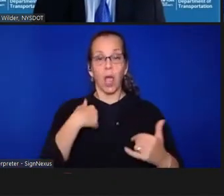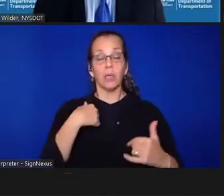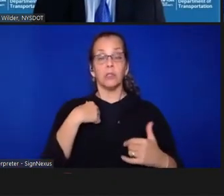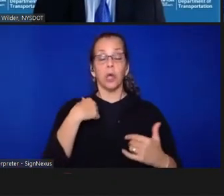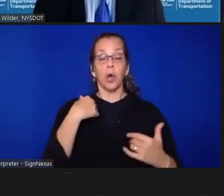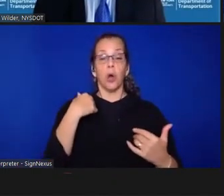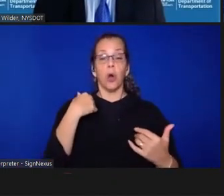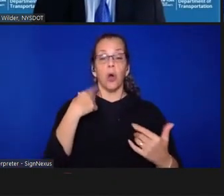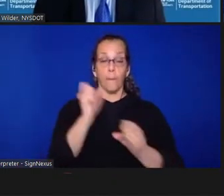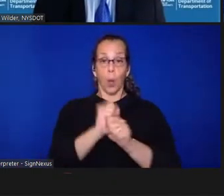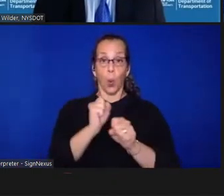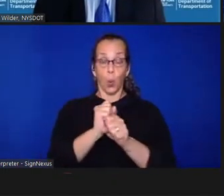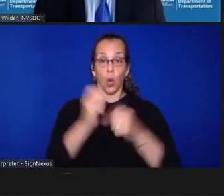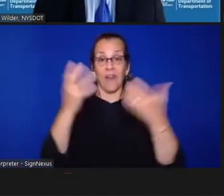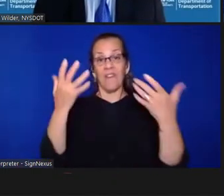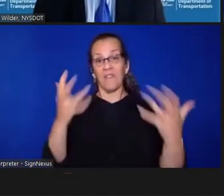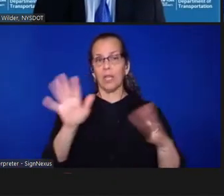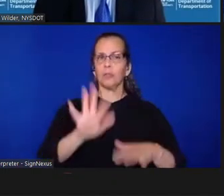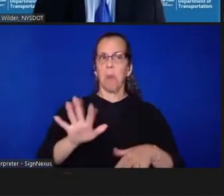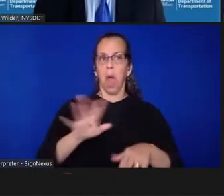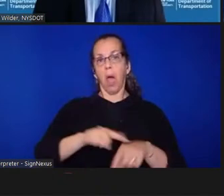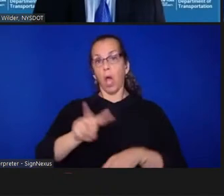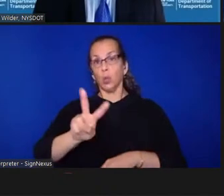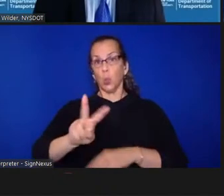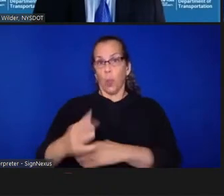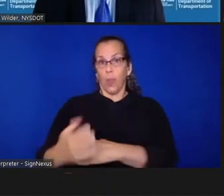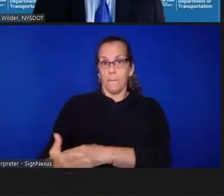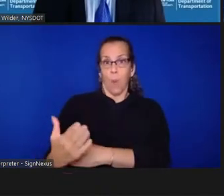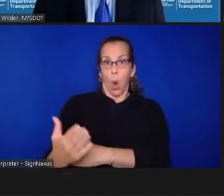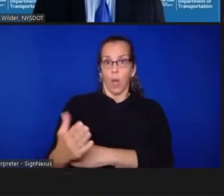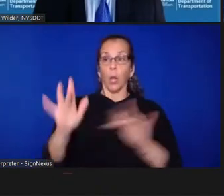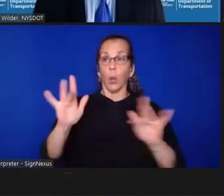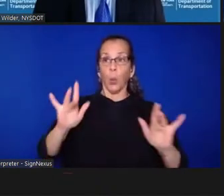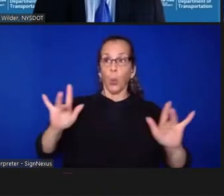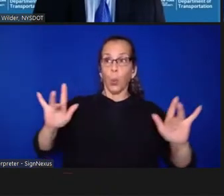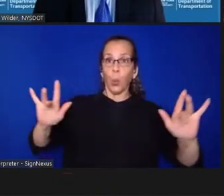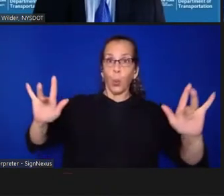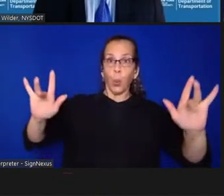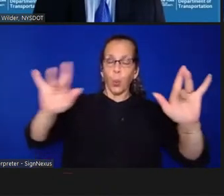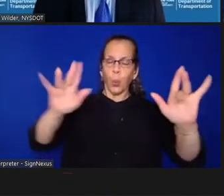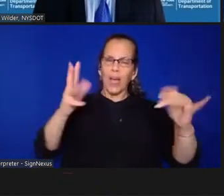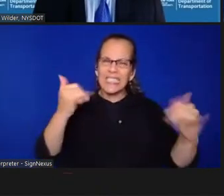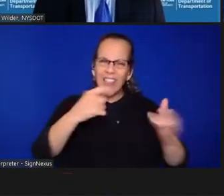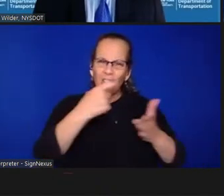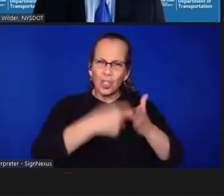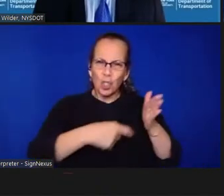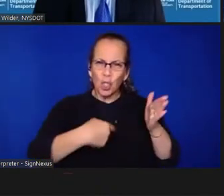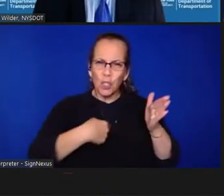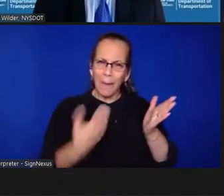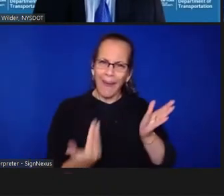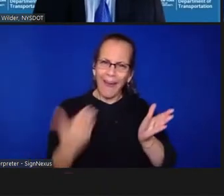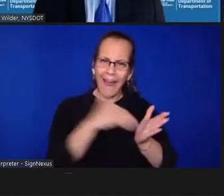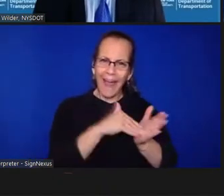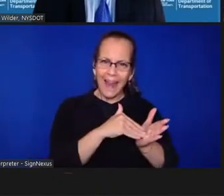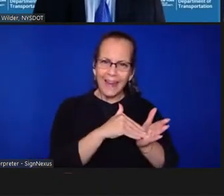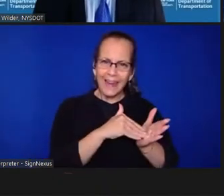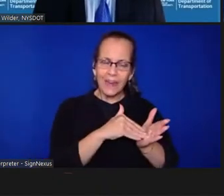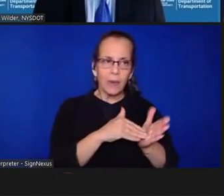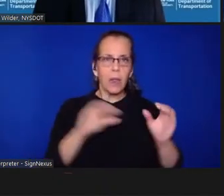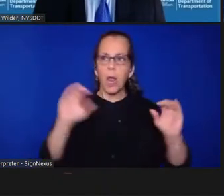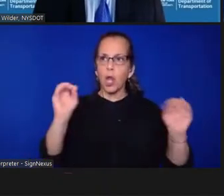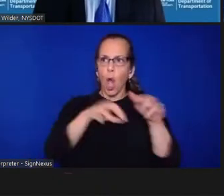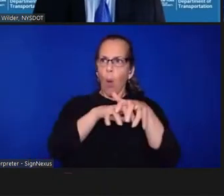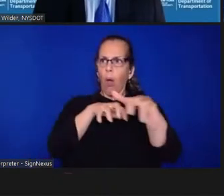my my work today around 2 A.M when there's no cars out I will still be charged again when nobody is on the